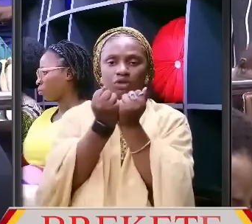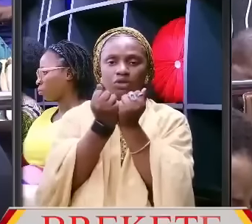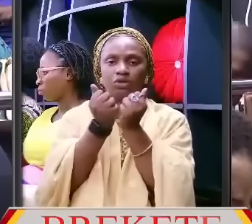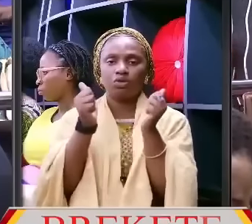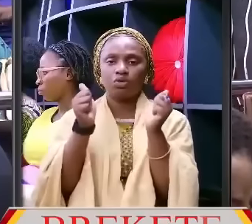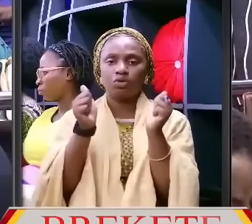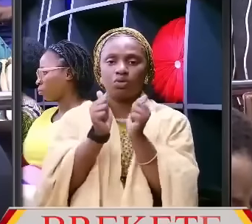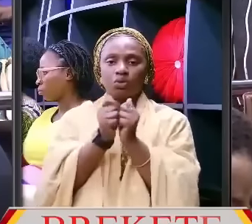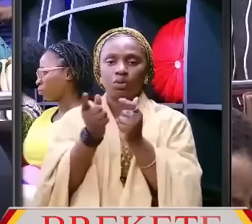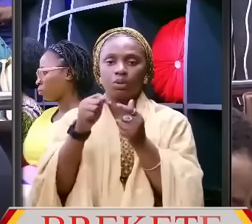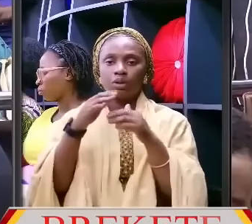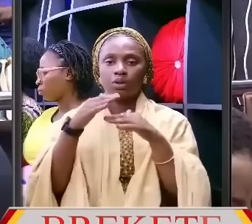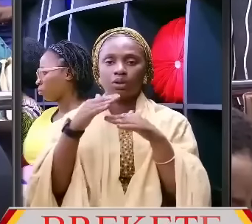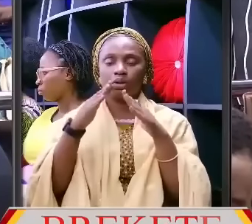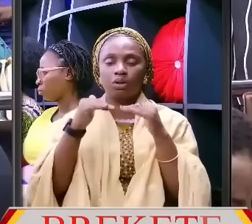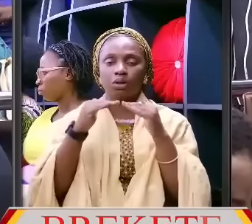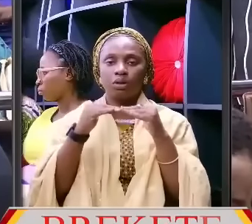My own house now.